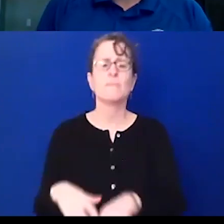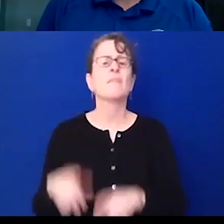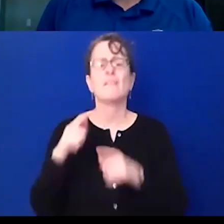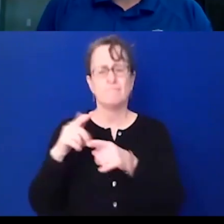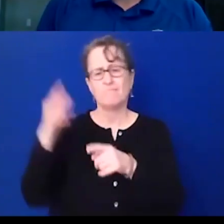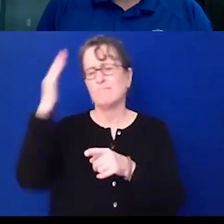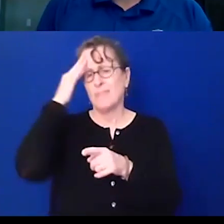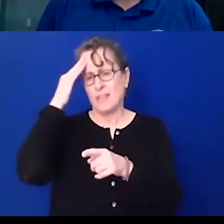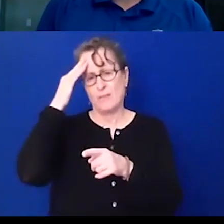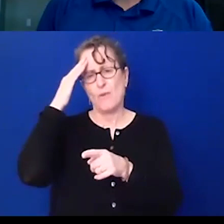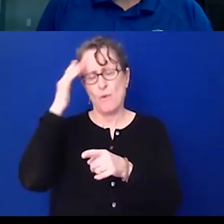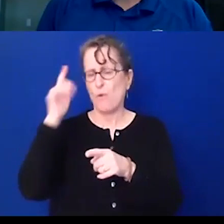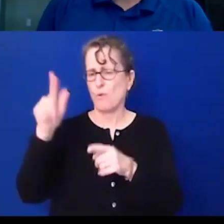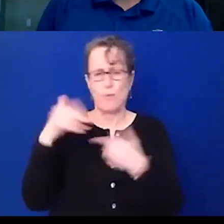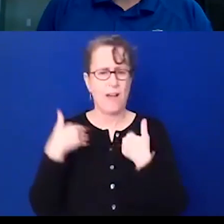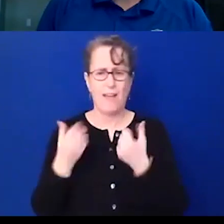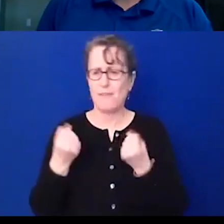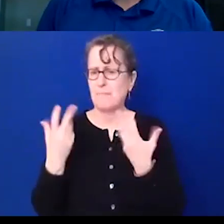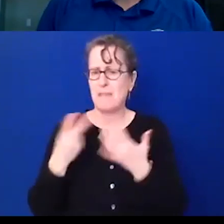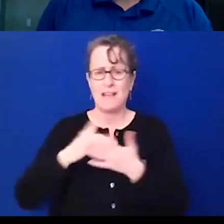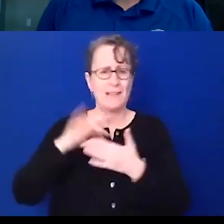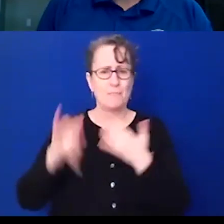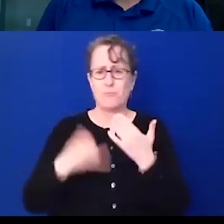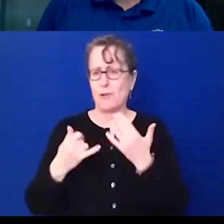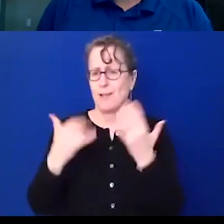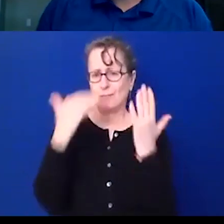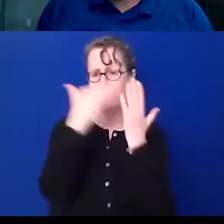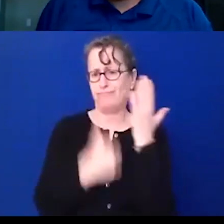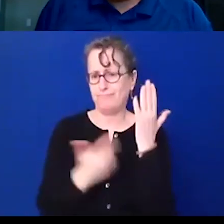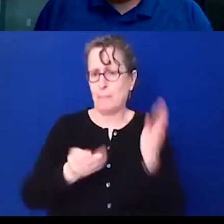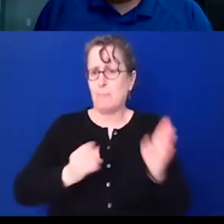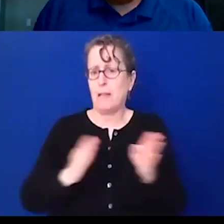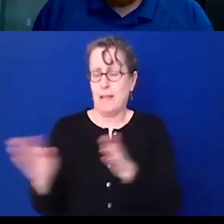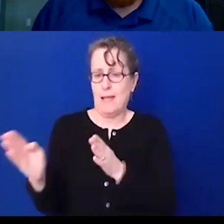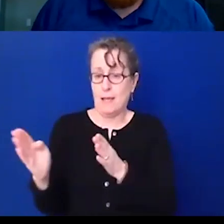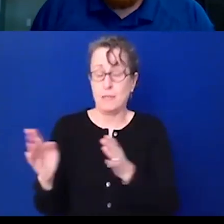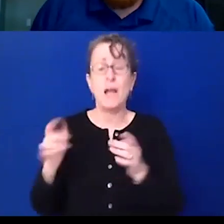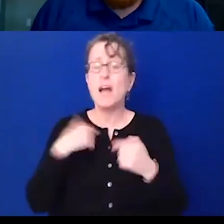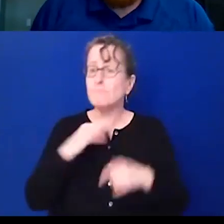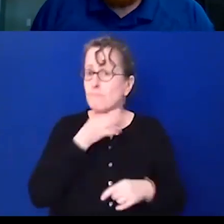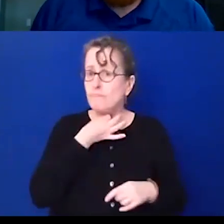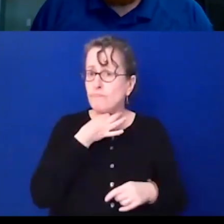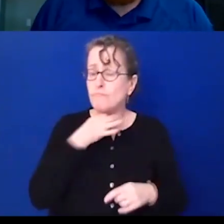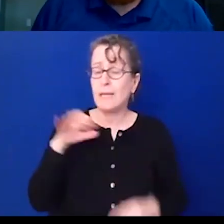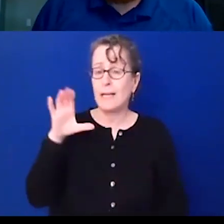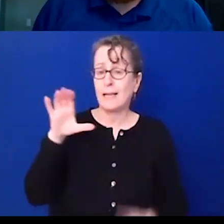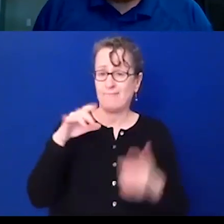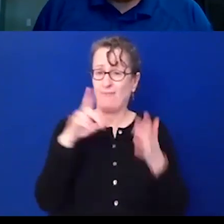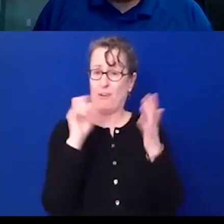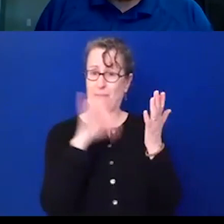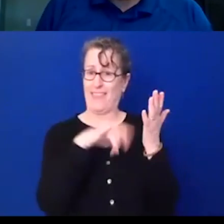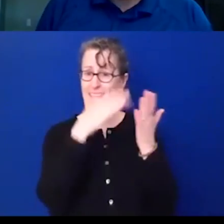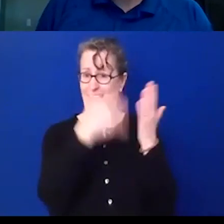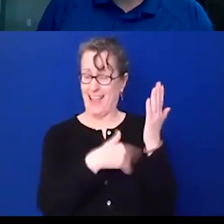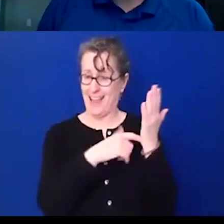the slate, and the major ones, is the Canal Street project on any of those timetables